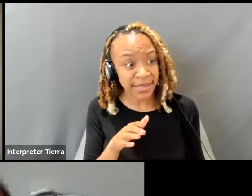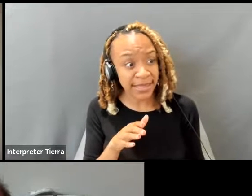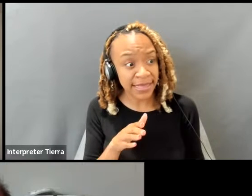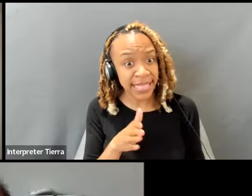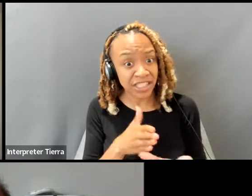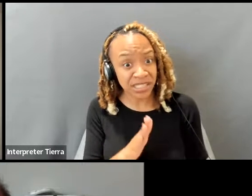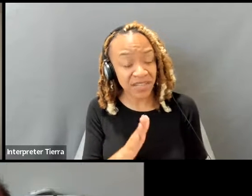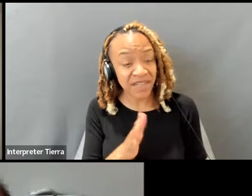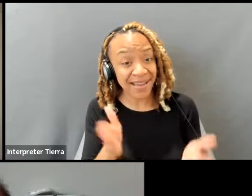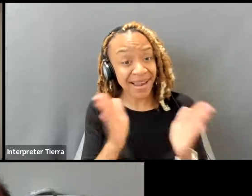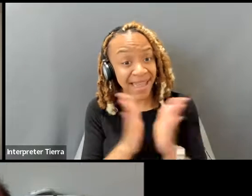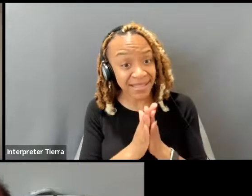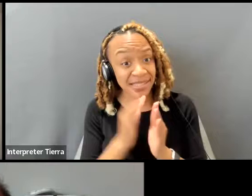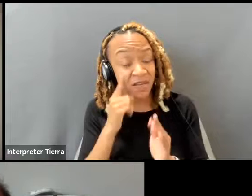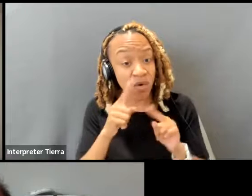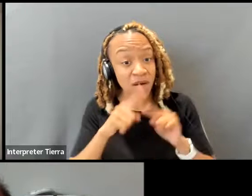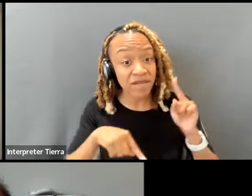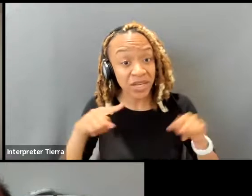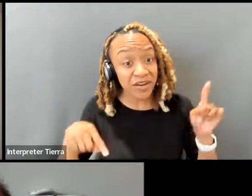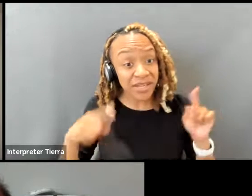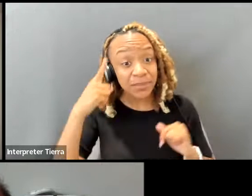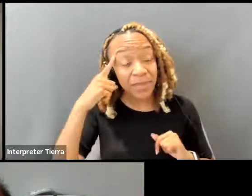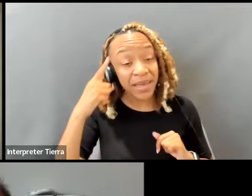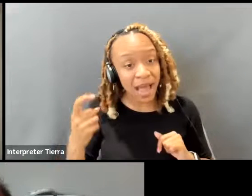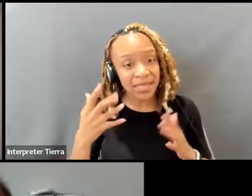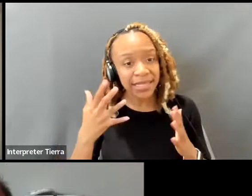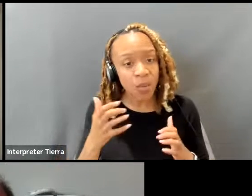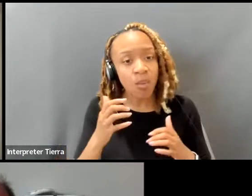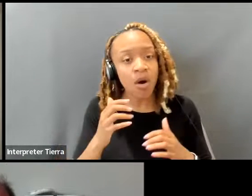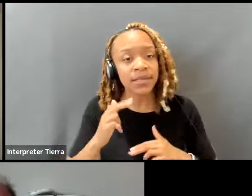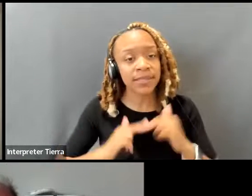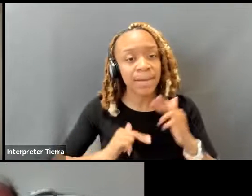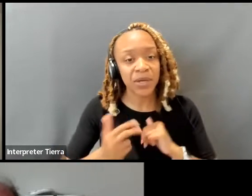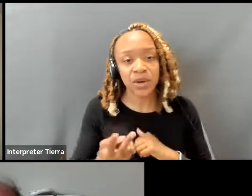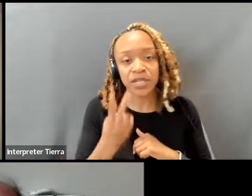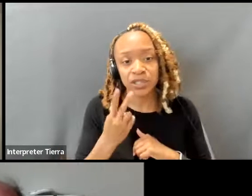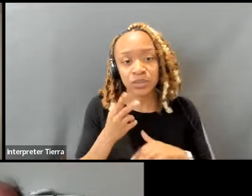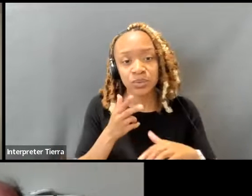for the variance because they want to build this, you know, 2-car garage on it?